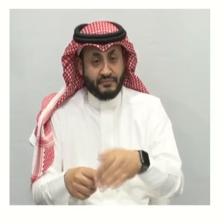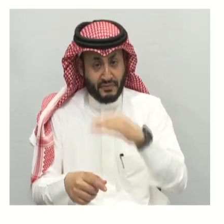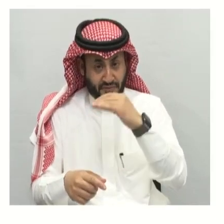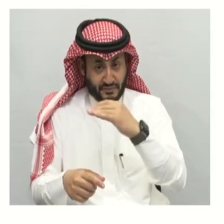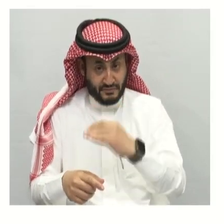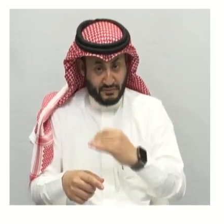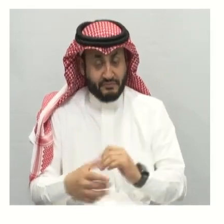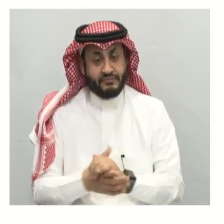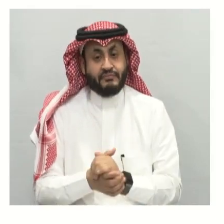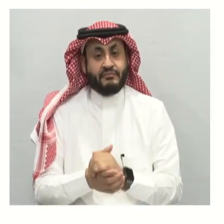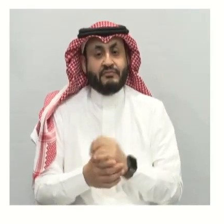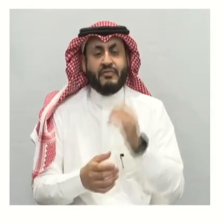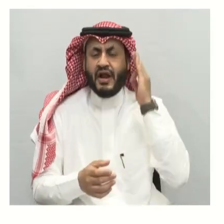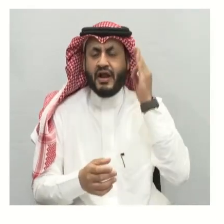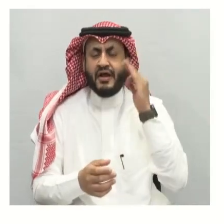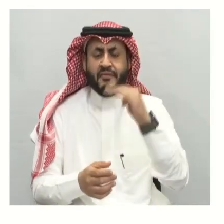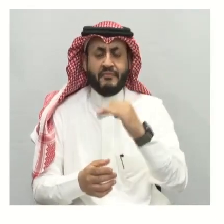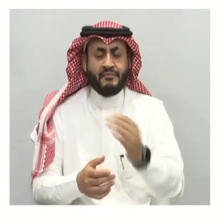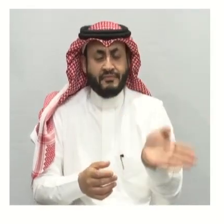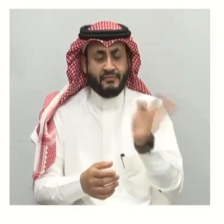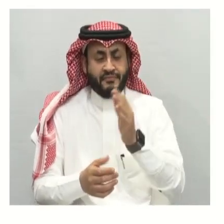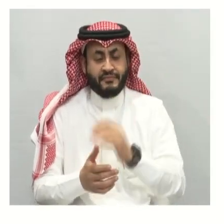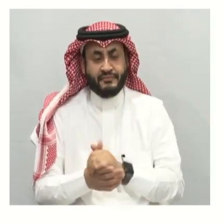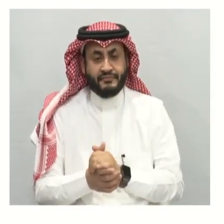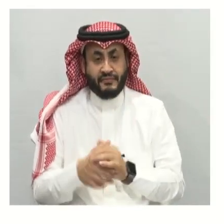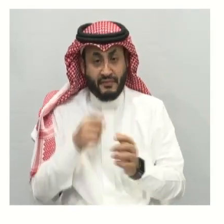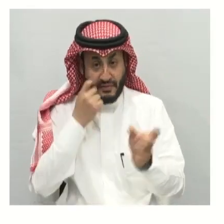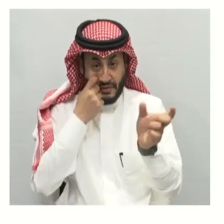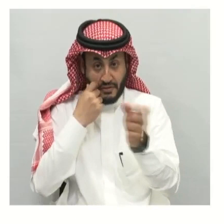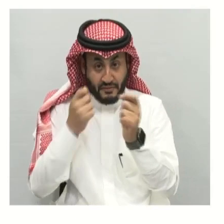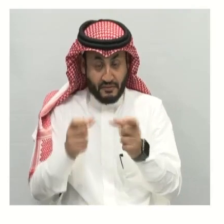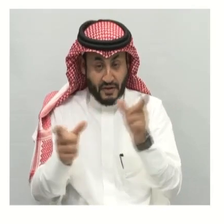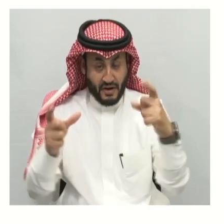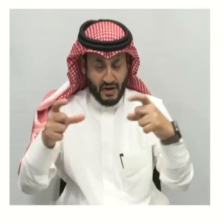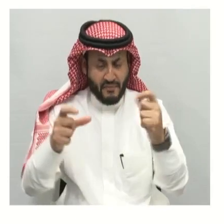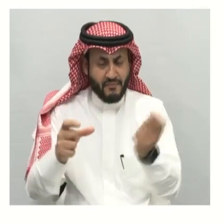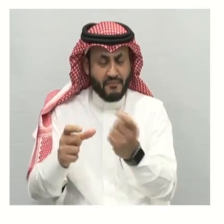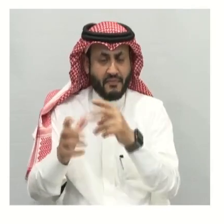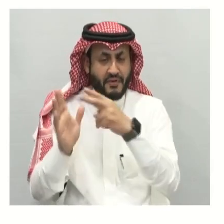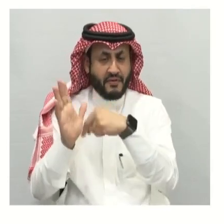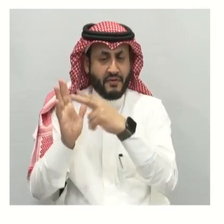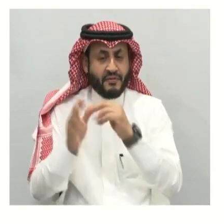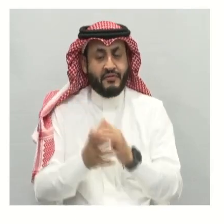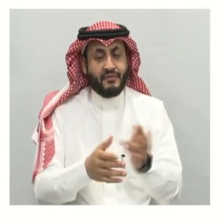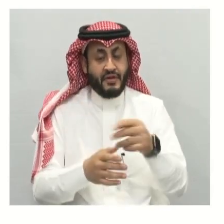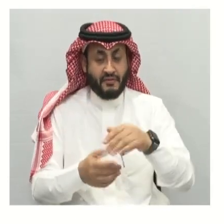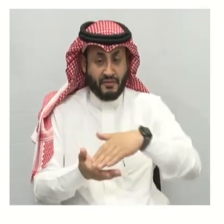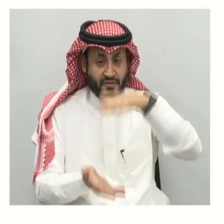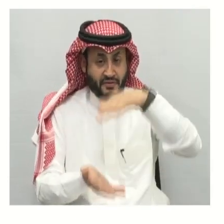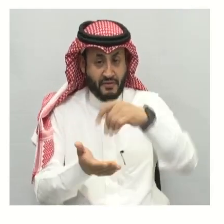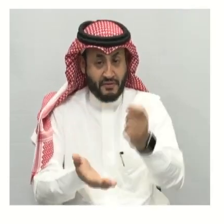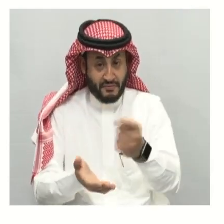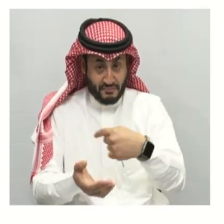short digital recorded materials. We will use assigned words in context. We will write upper and lowercase